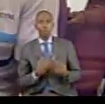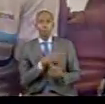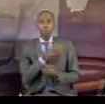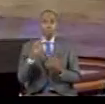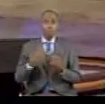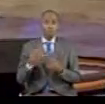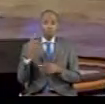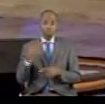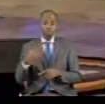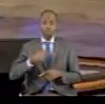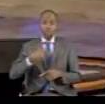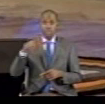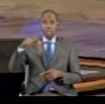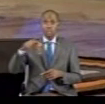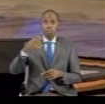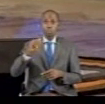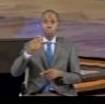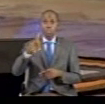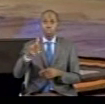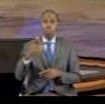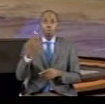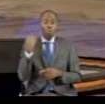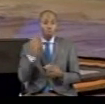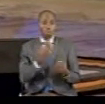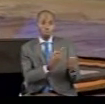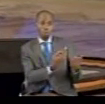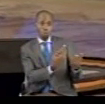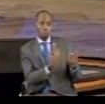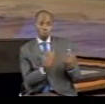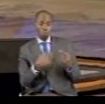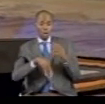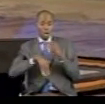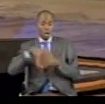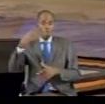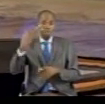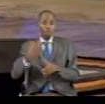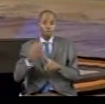come down out of the ship,